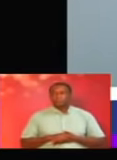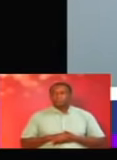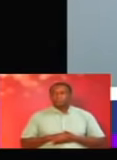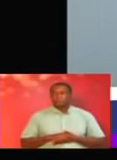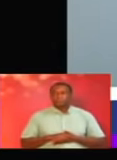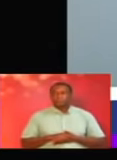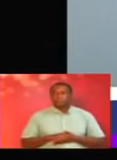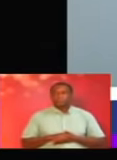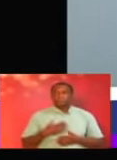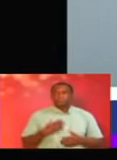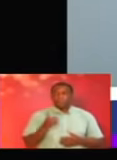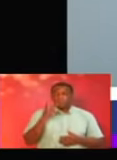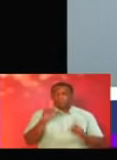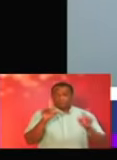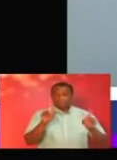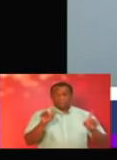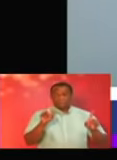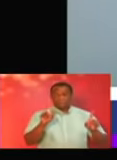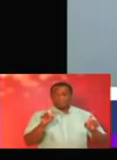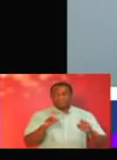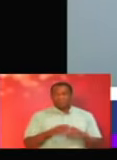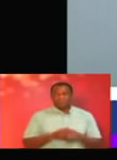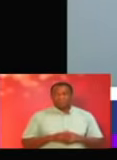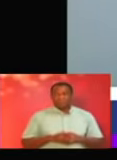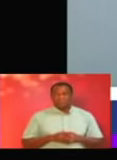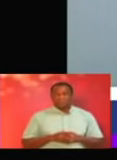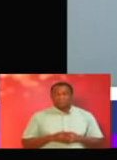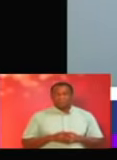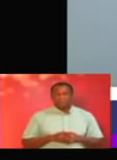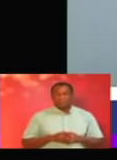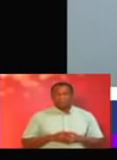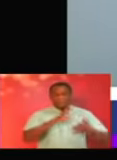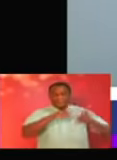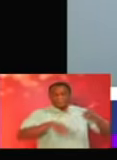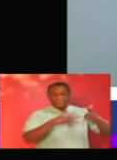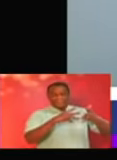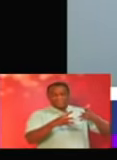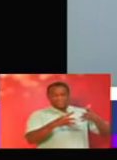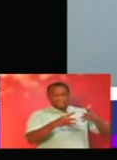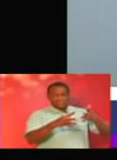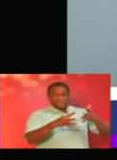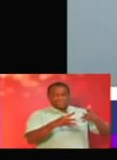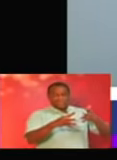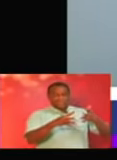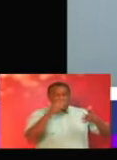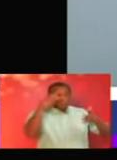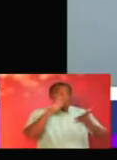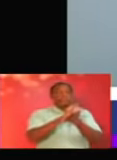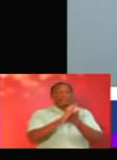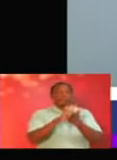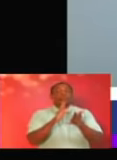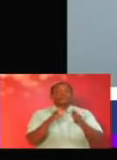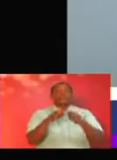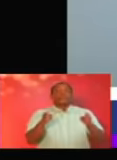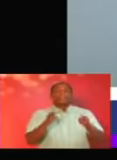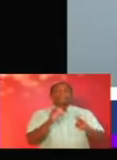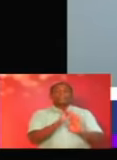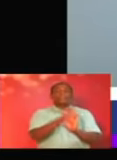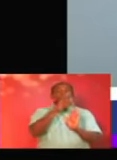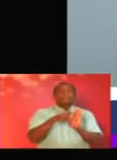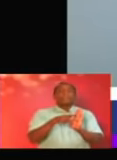My two questions are, what is the schedule now with school reopening in September with the